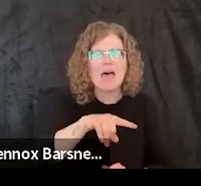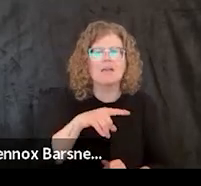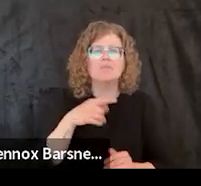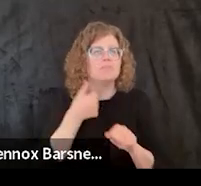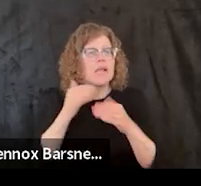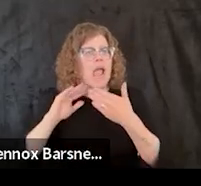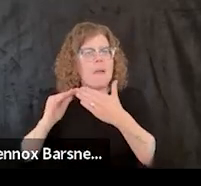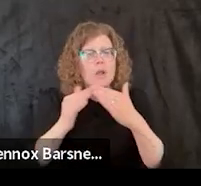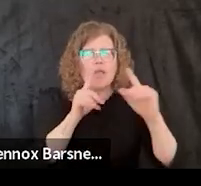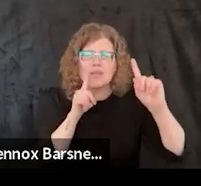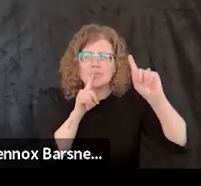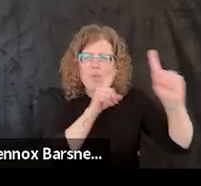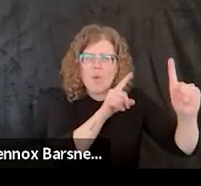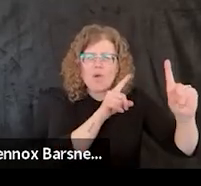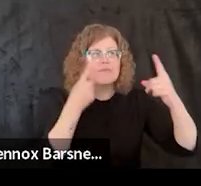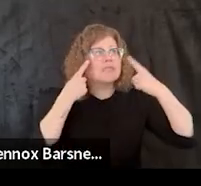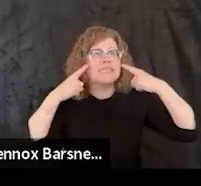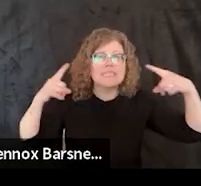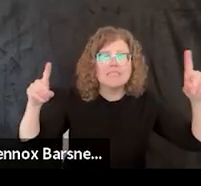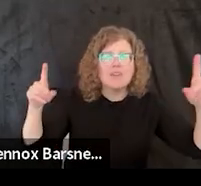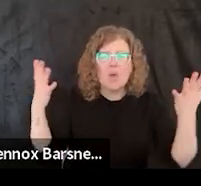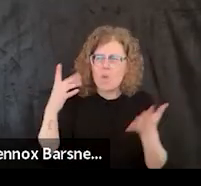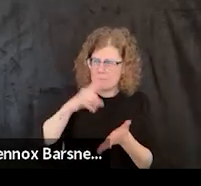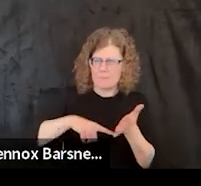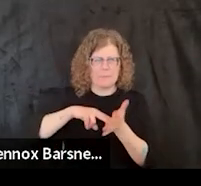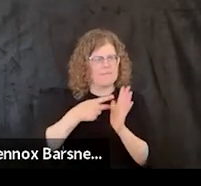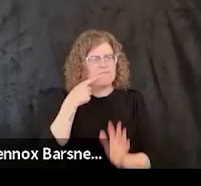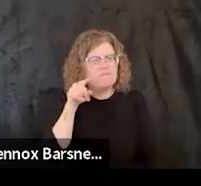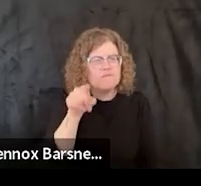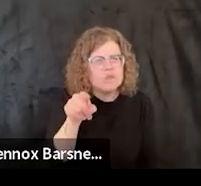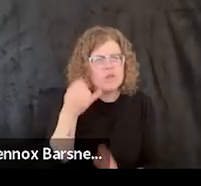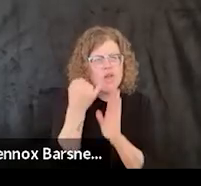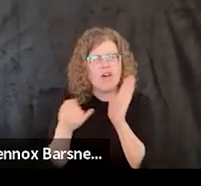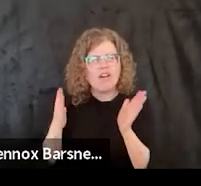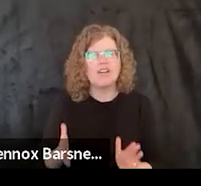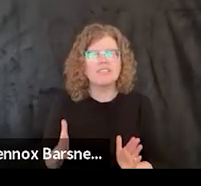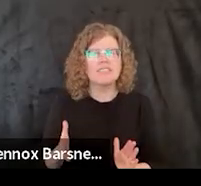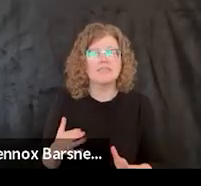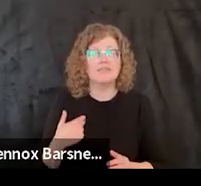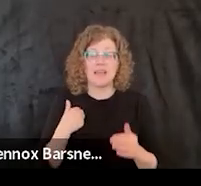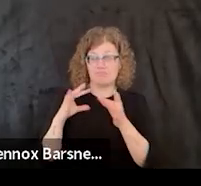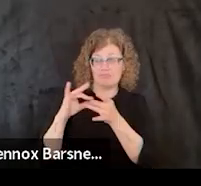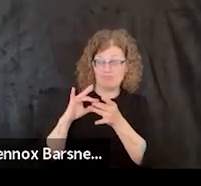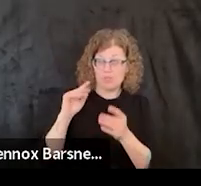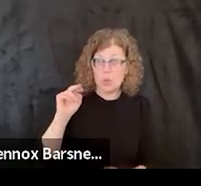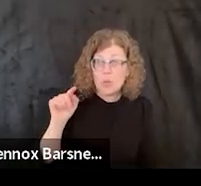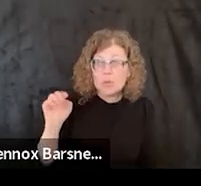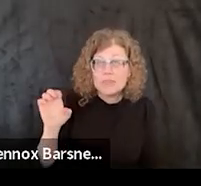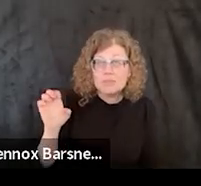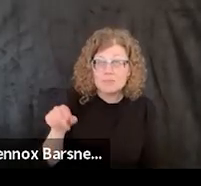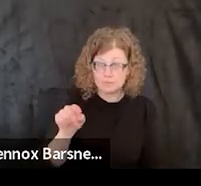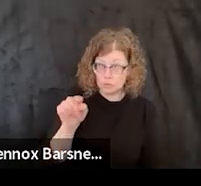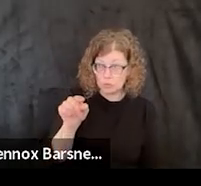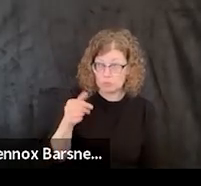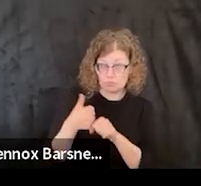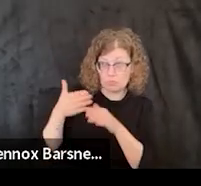you? There's also a special note in the application that says, if you are a person involved in the project at this